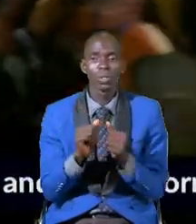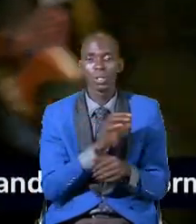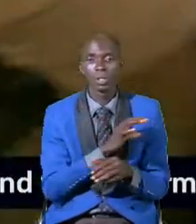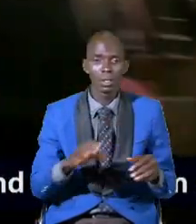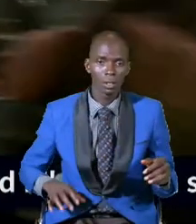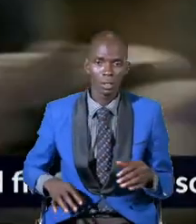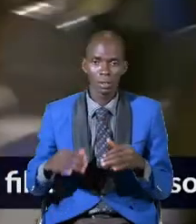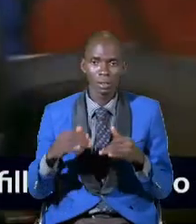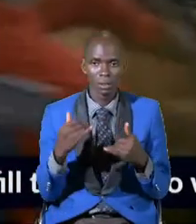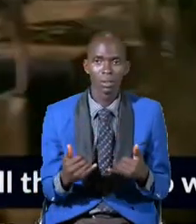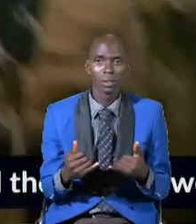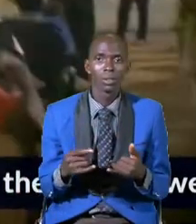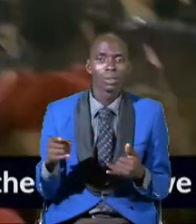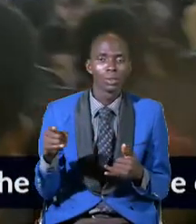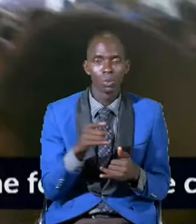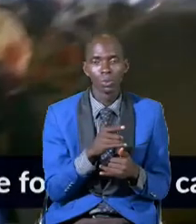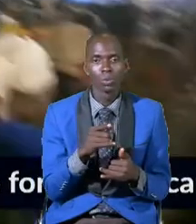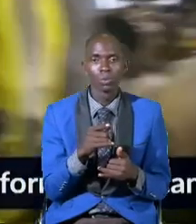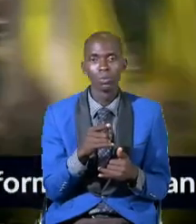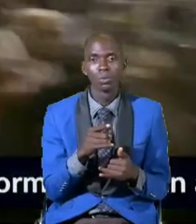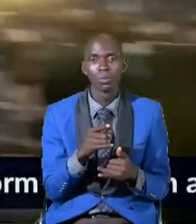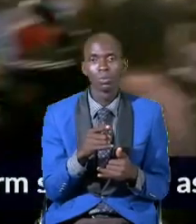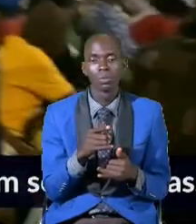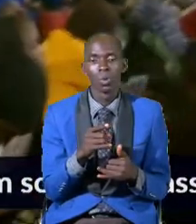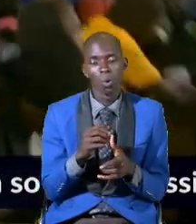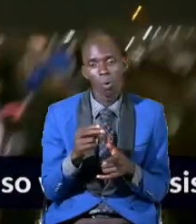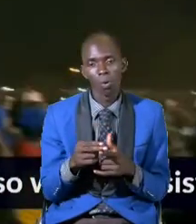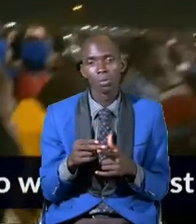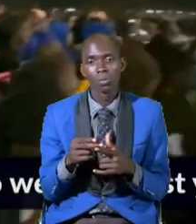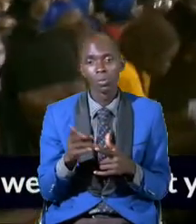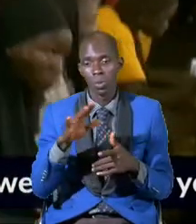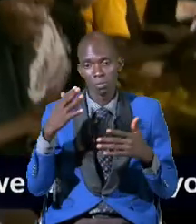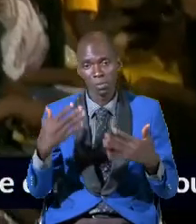up, you want to start praying for connection.